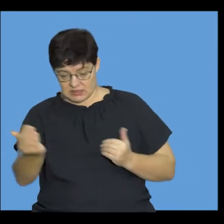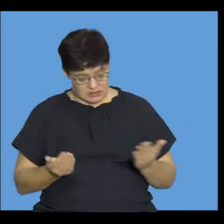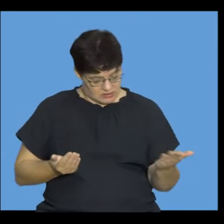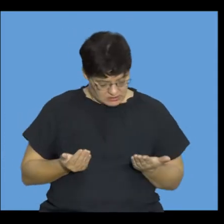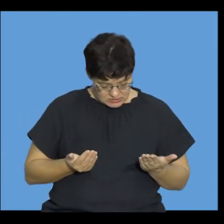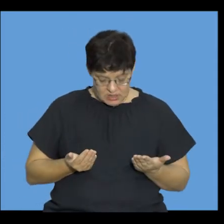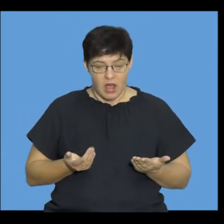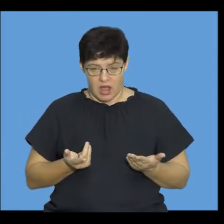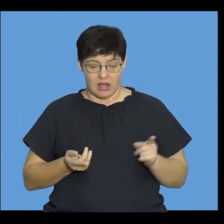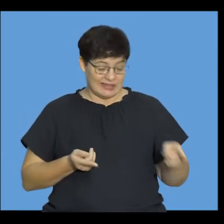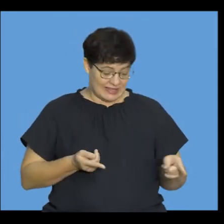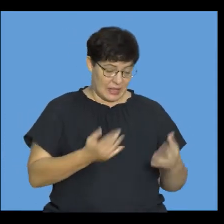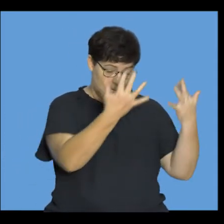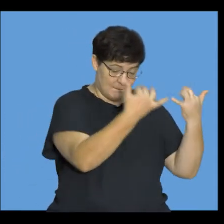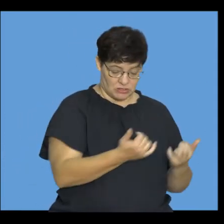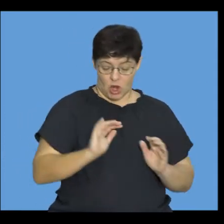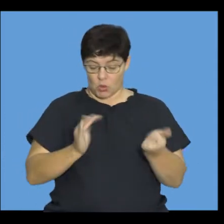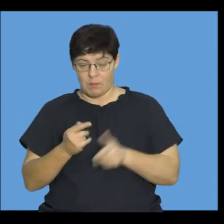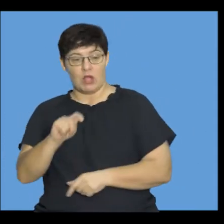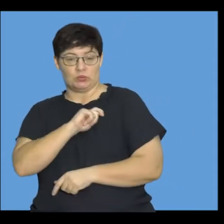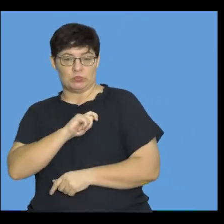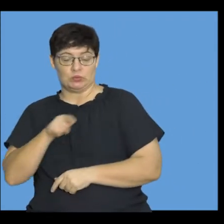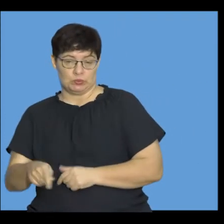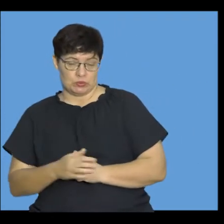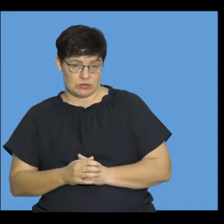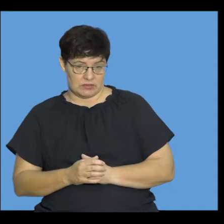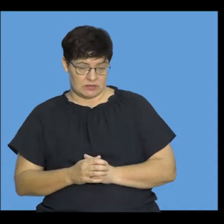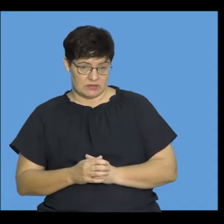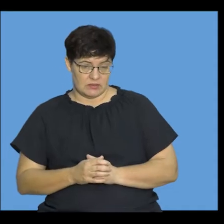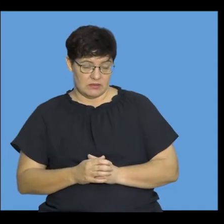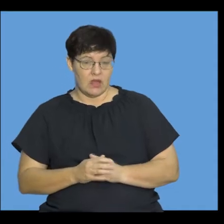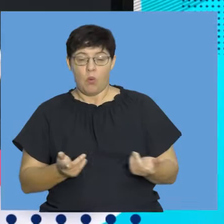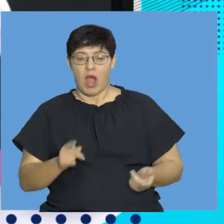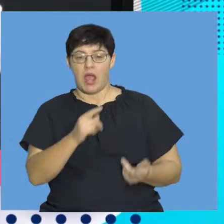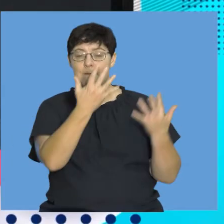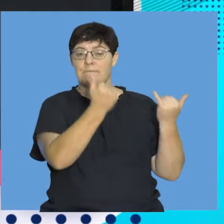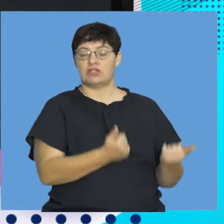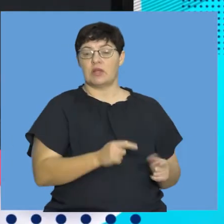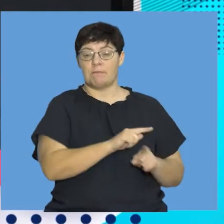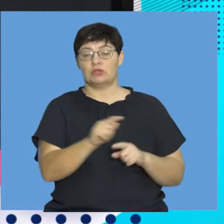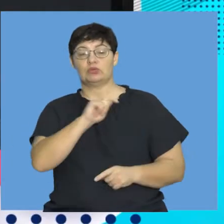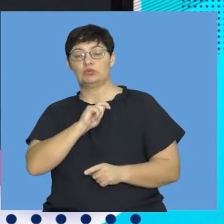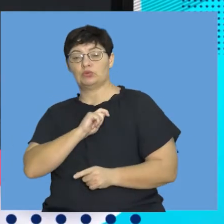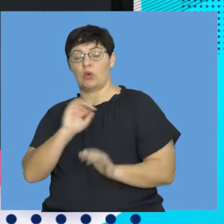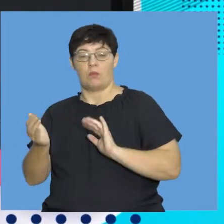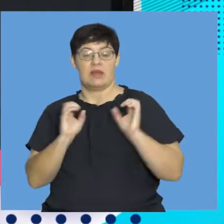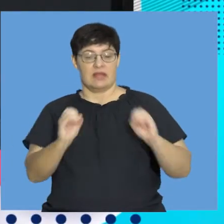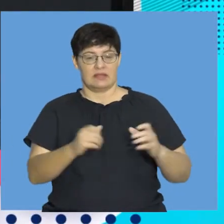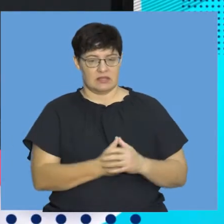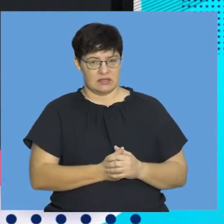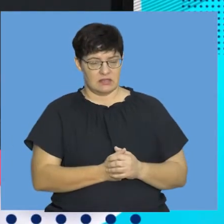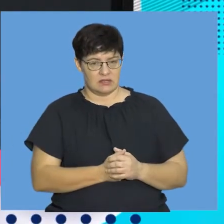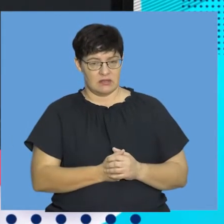figures. Because what's the point of drawing up a budget if you don't compare it with actual? Because remember, budgeted